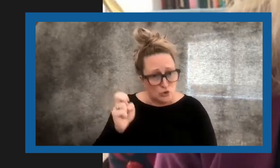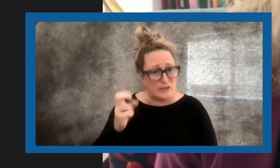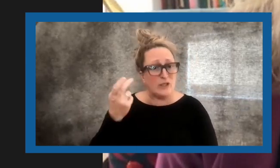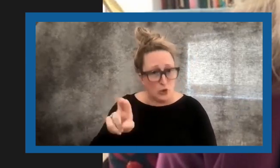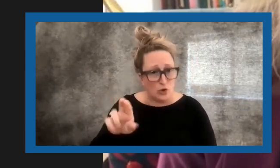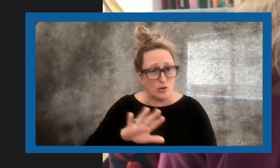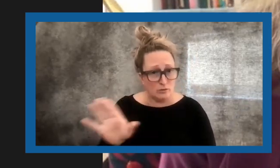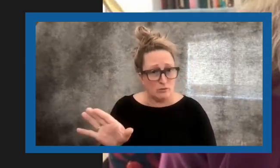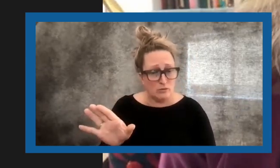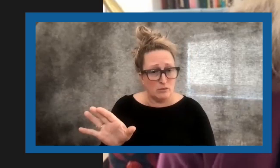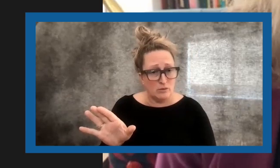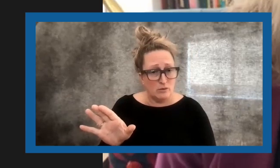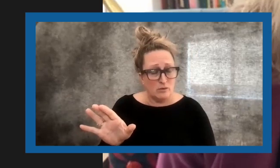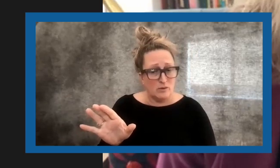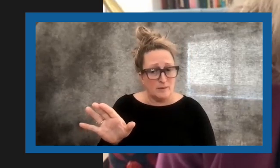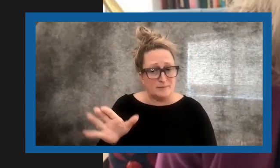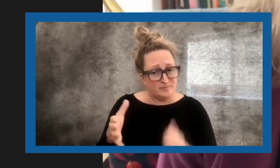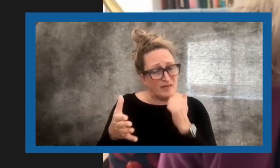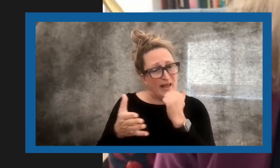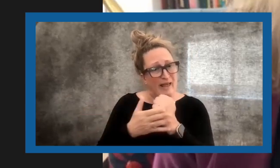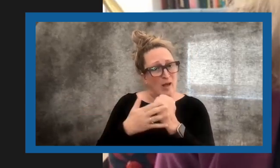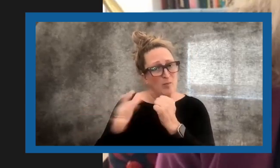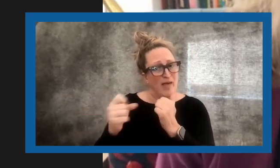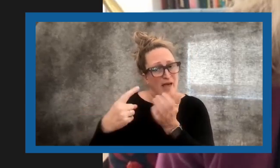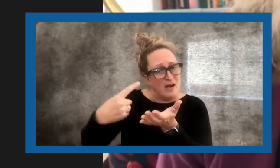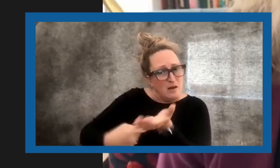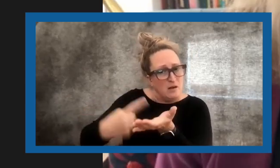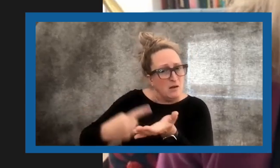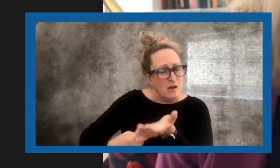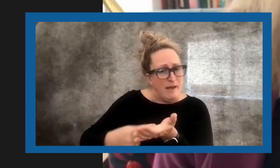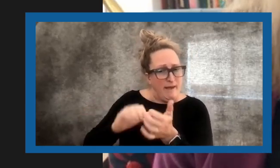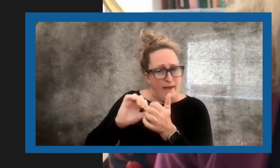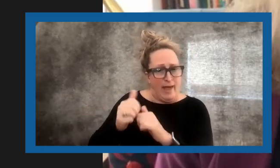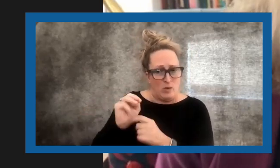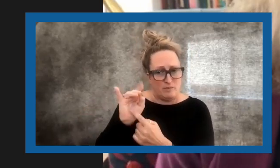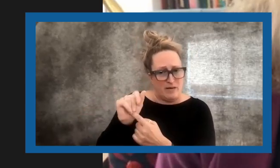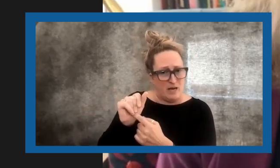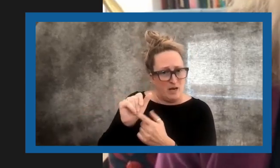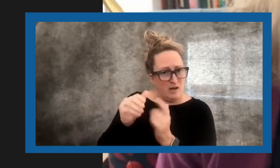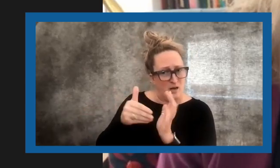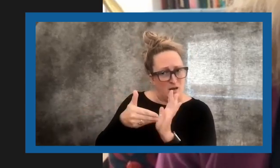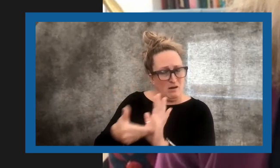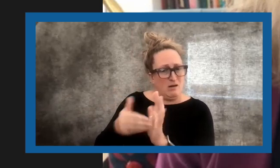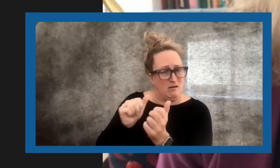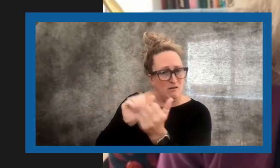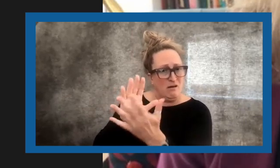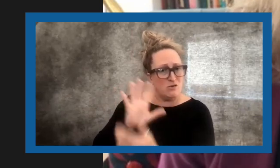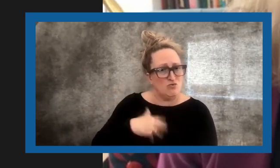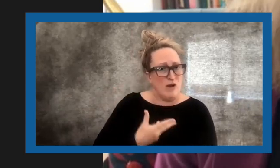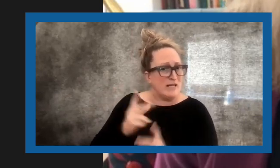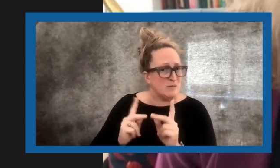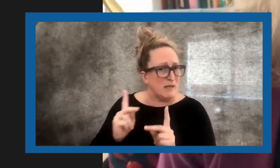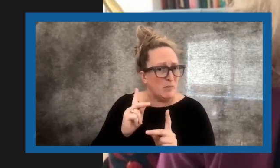And it helped change that dialogue on how does the media address trans people and